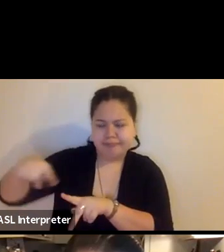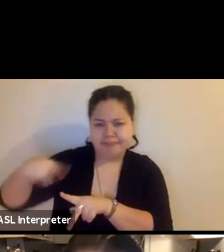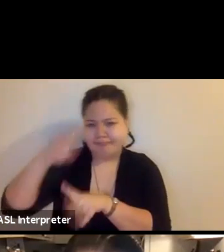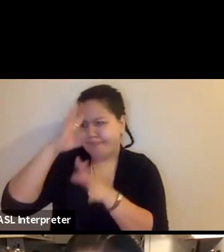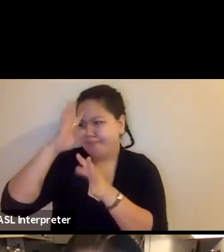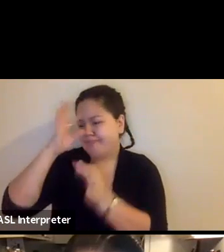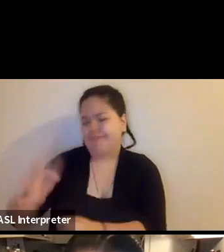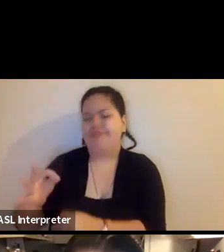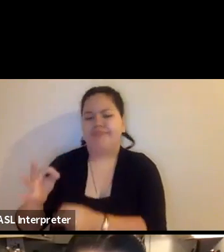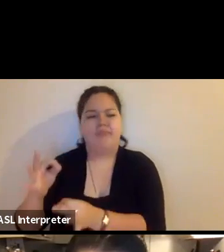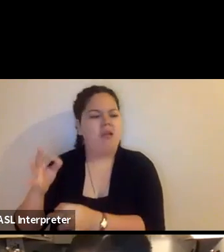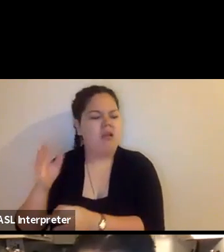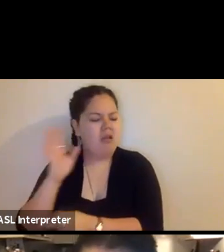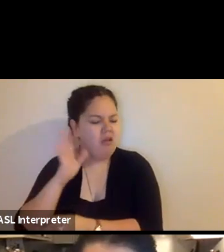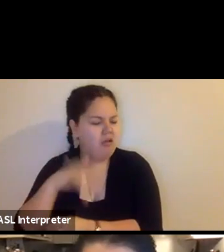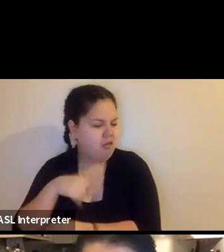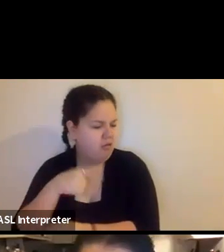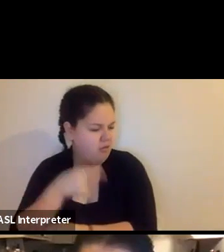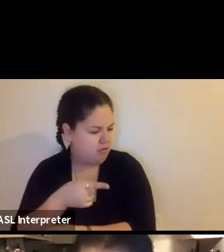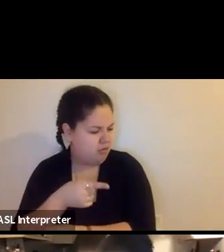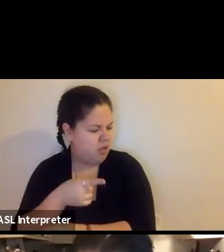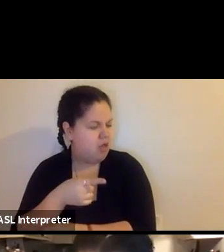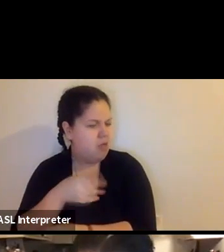have thought that they were